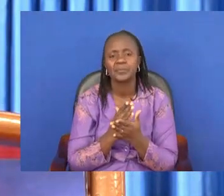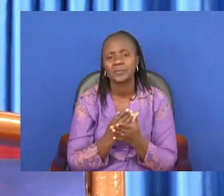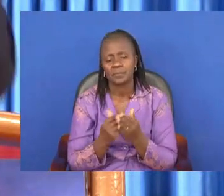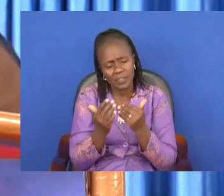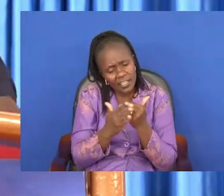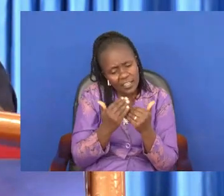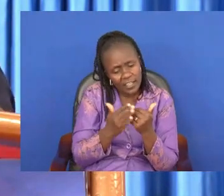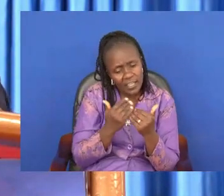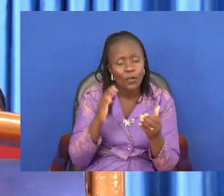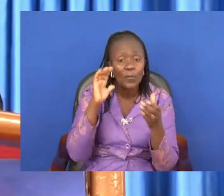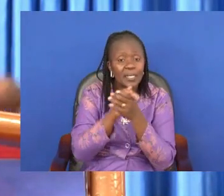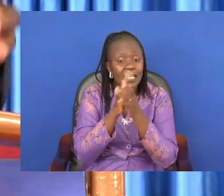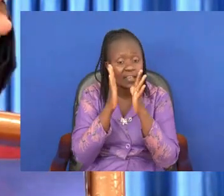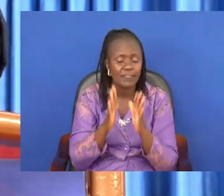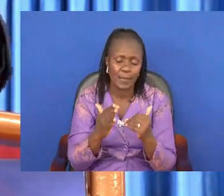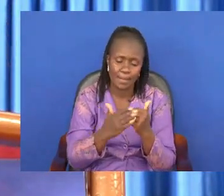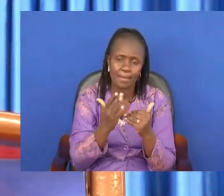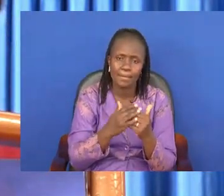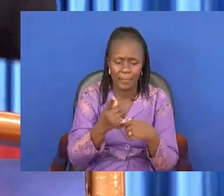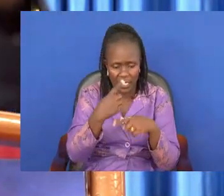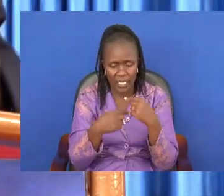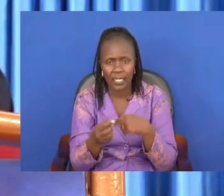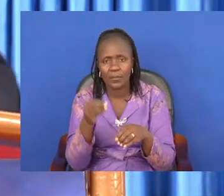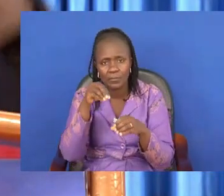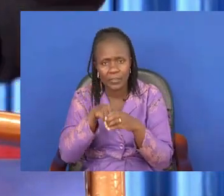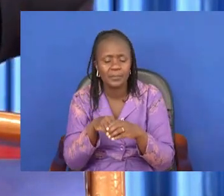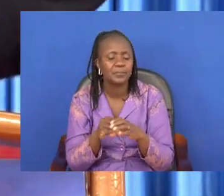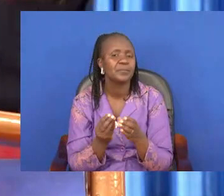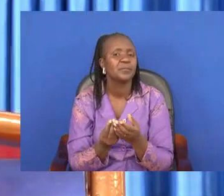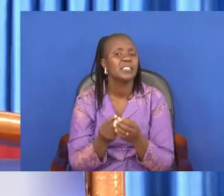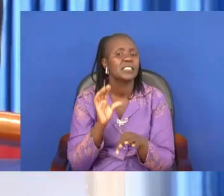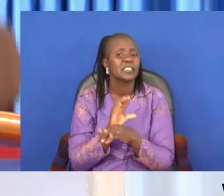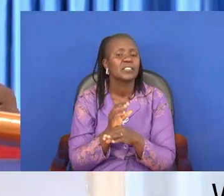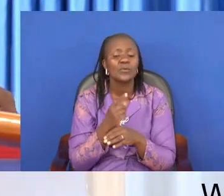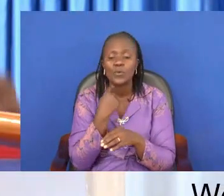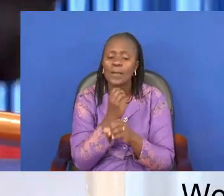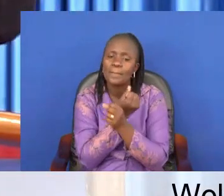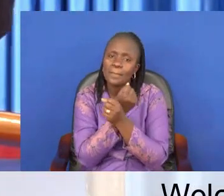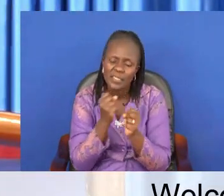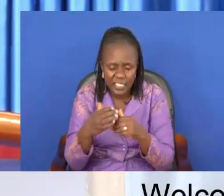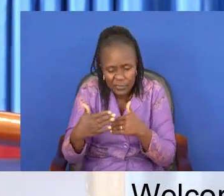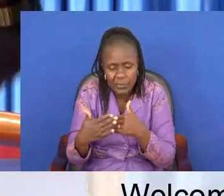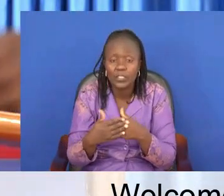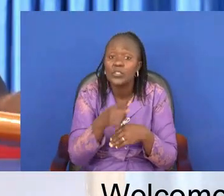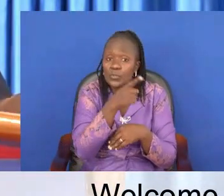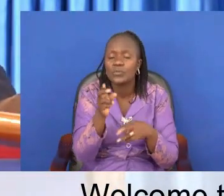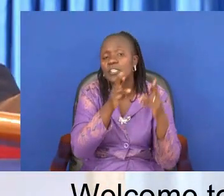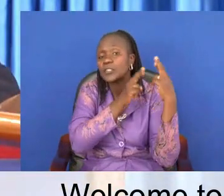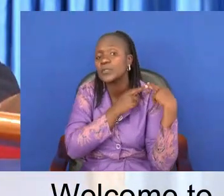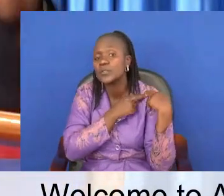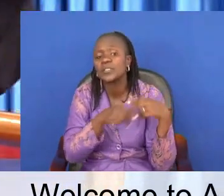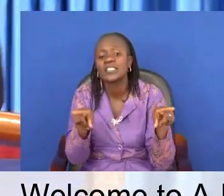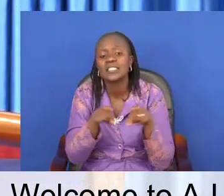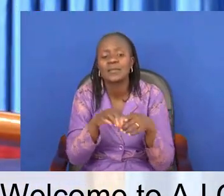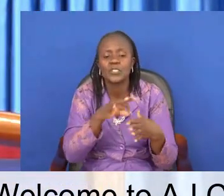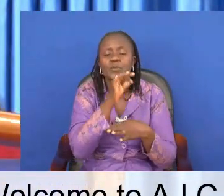take care of believers. Those that have just come into the flock. Those that have just gotten saved. It is your duty as a spiritual father.